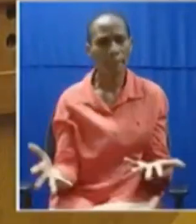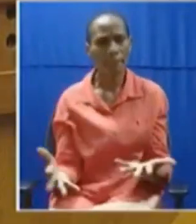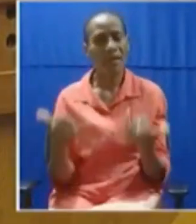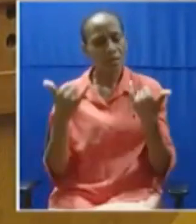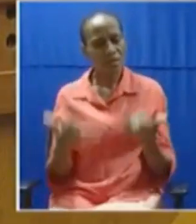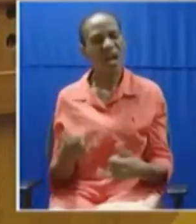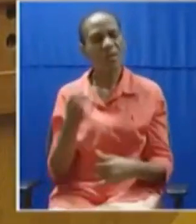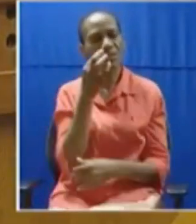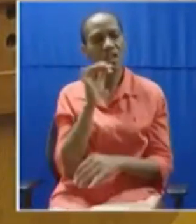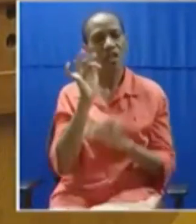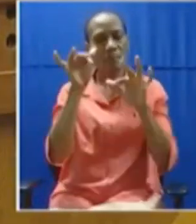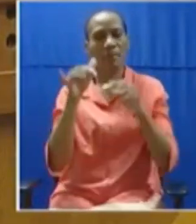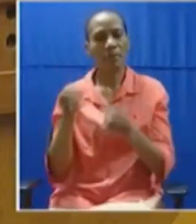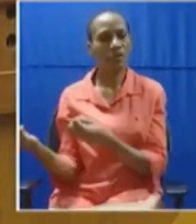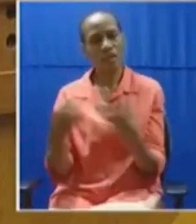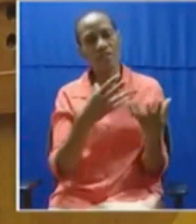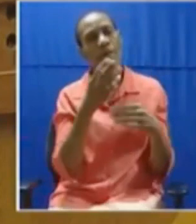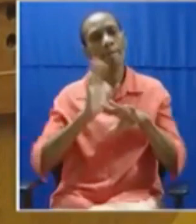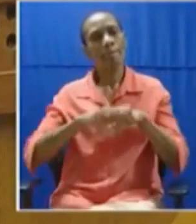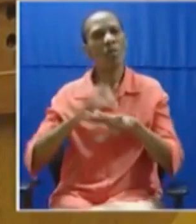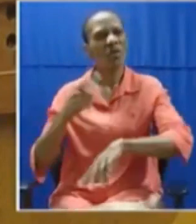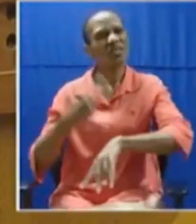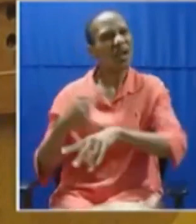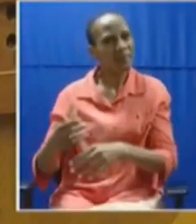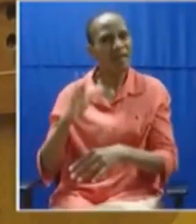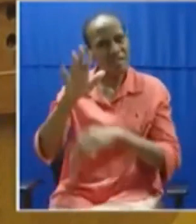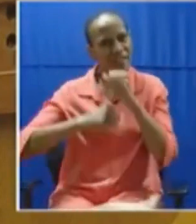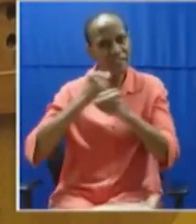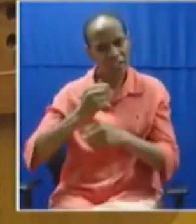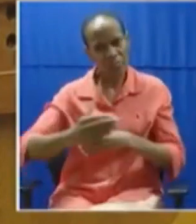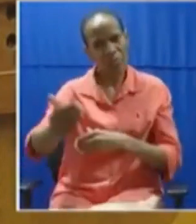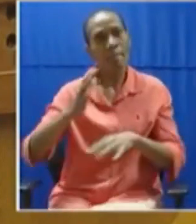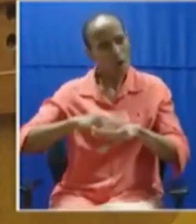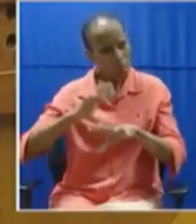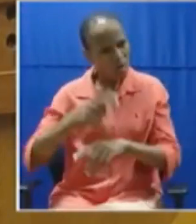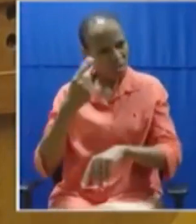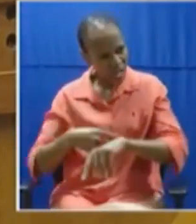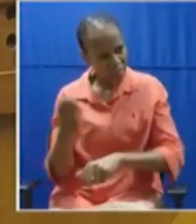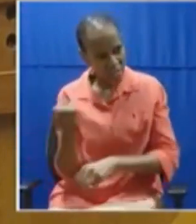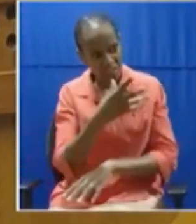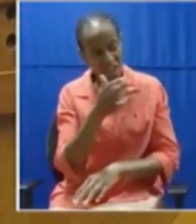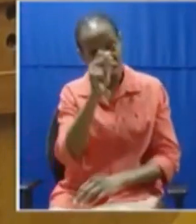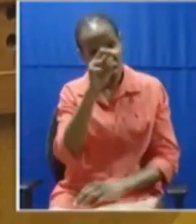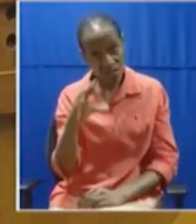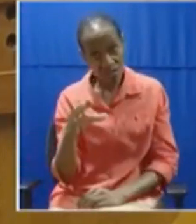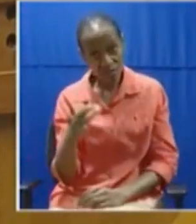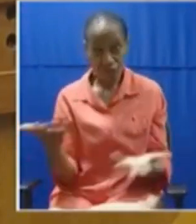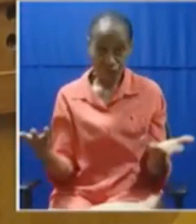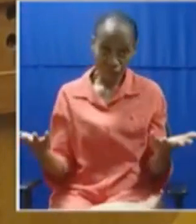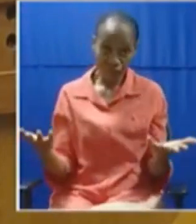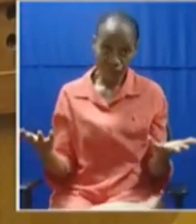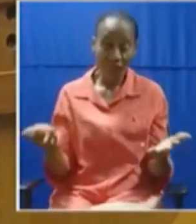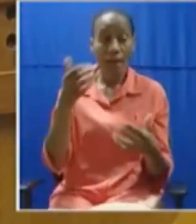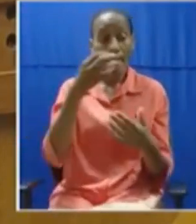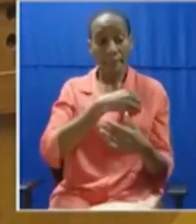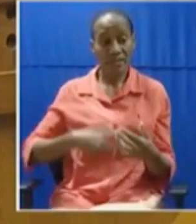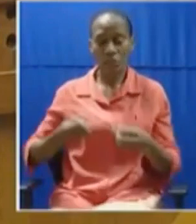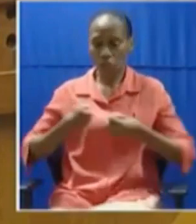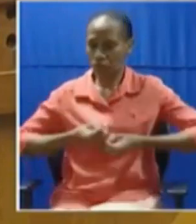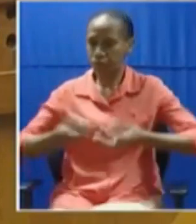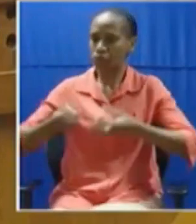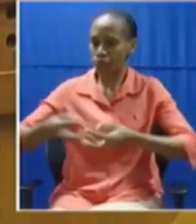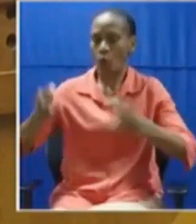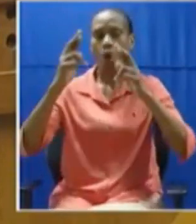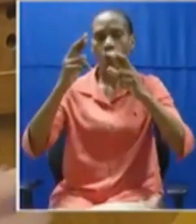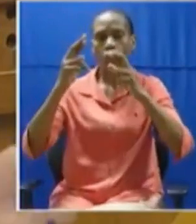more years in which to put out that fire. While the President peddles hope, the country is right to